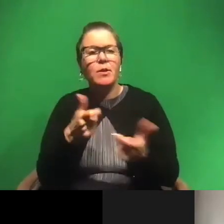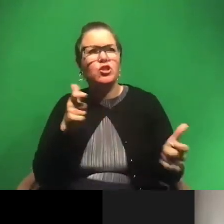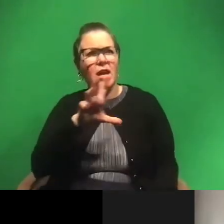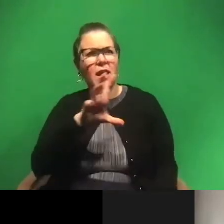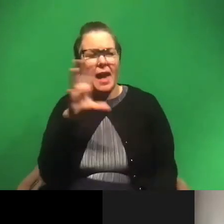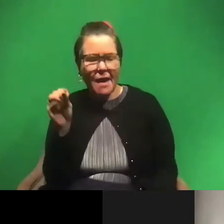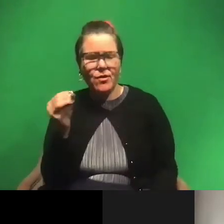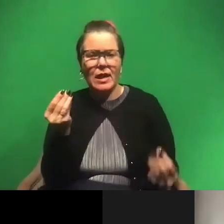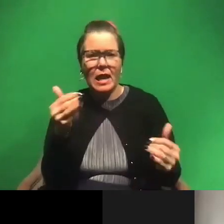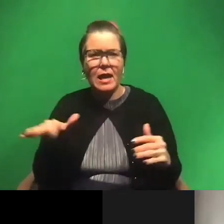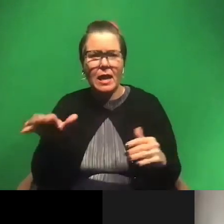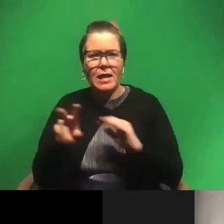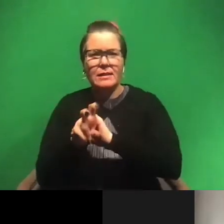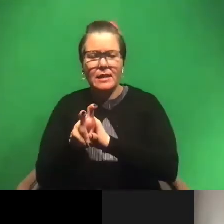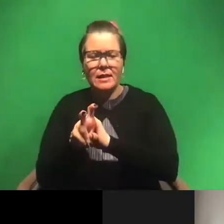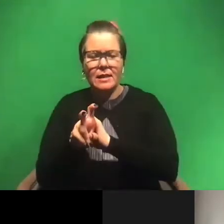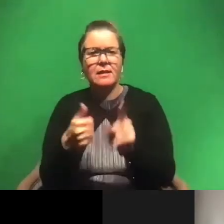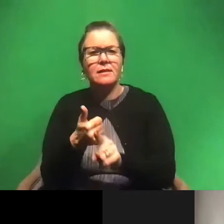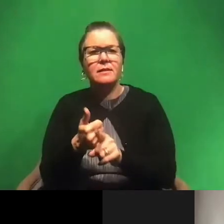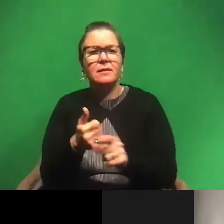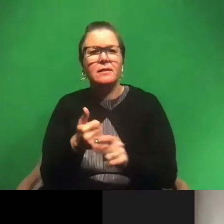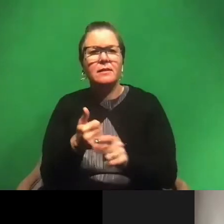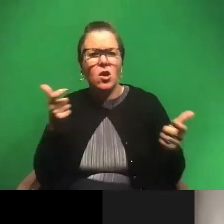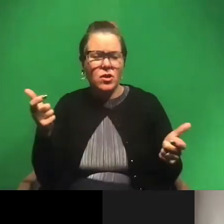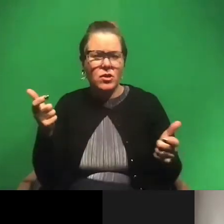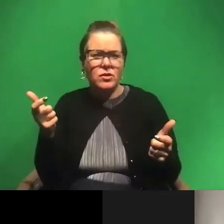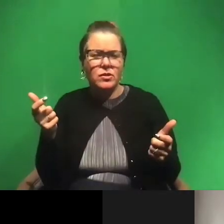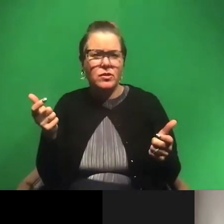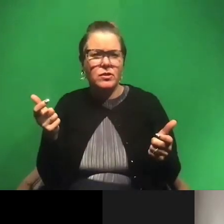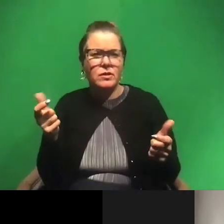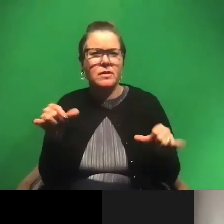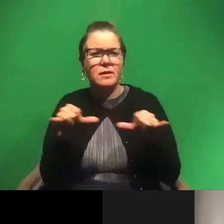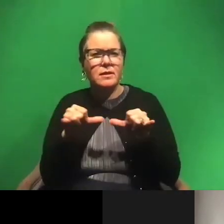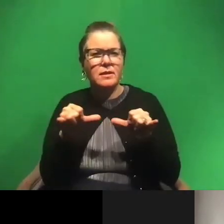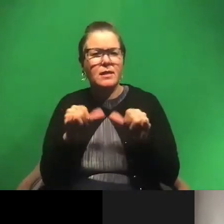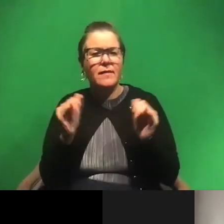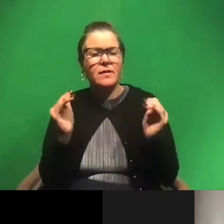snail, and it is large. It's like the size of a small rabbit,